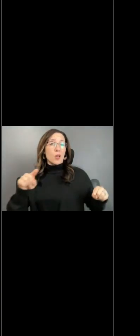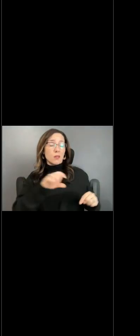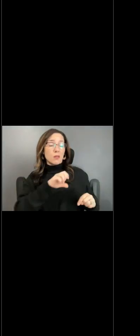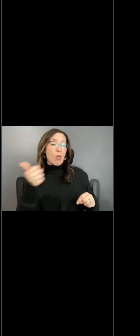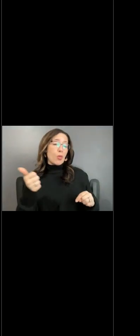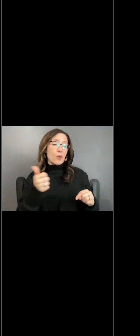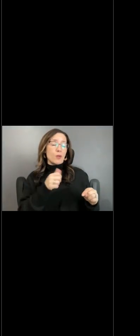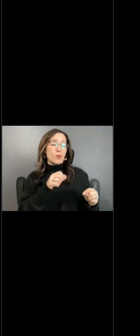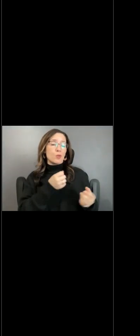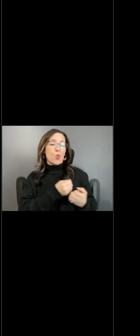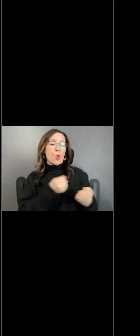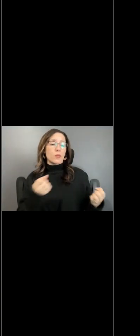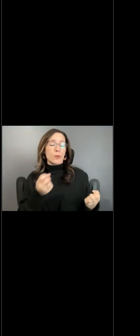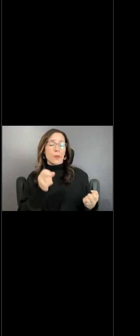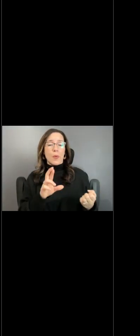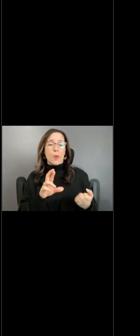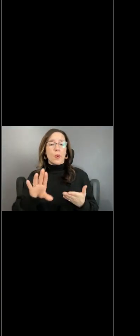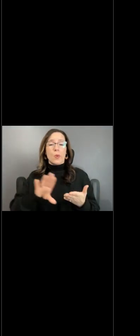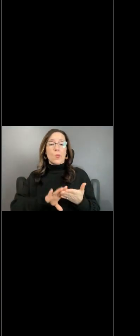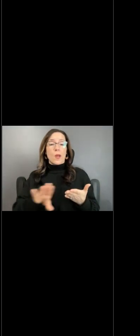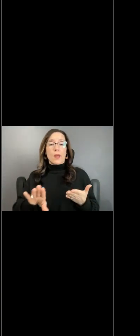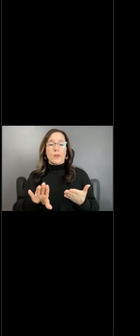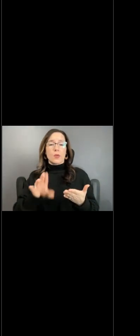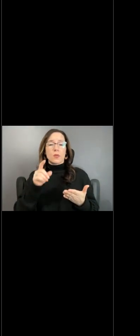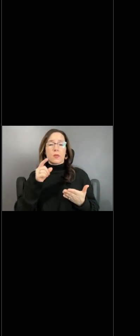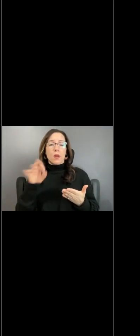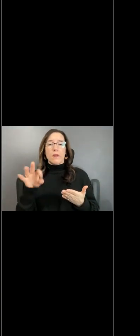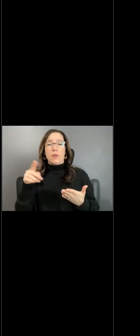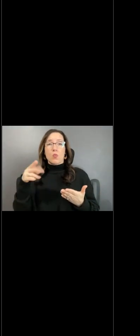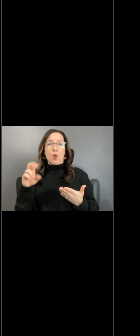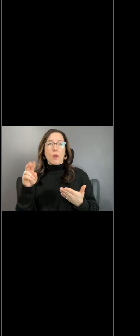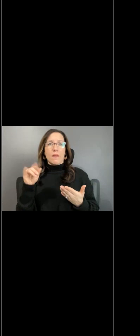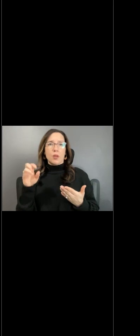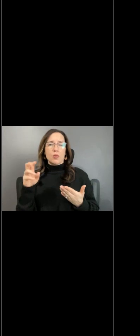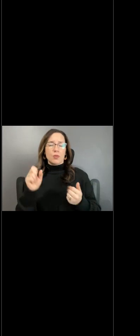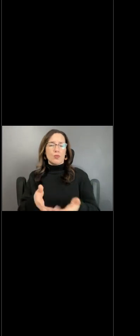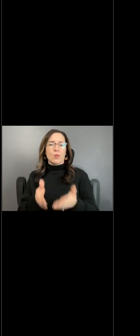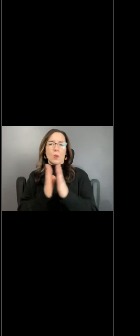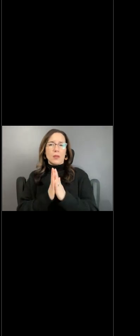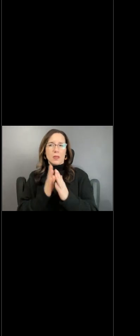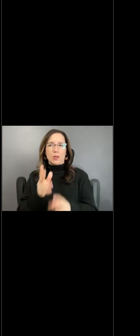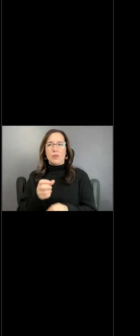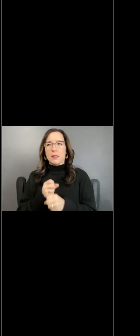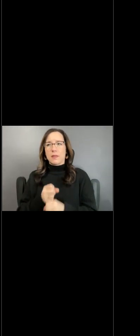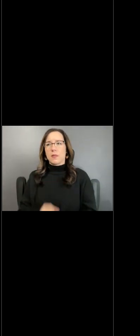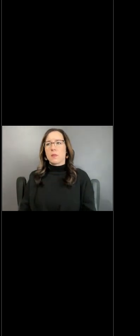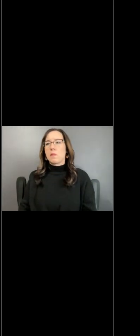or if waivers of provisions are requested and received.